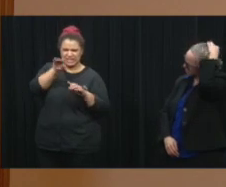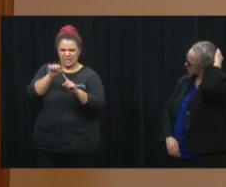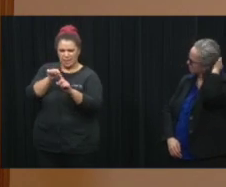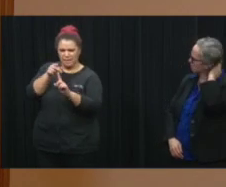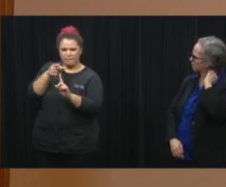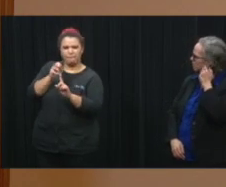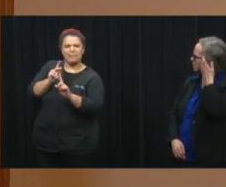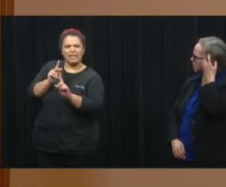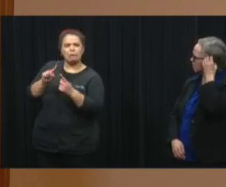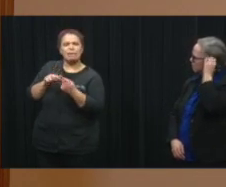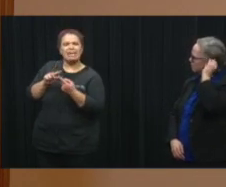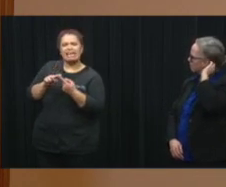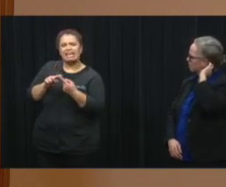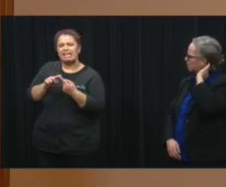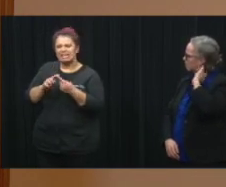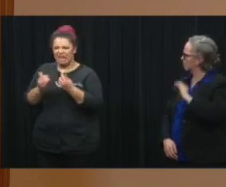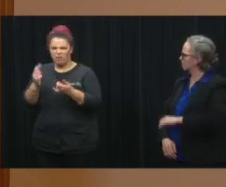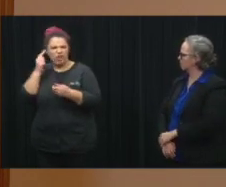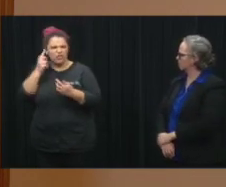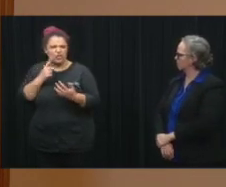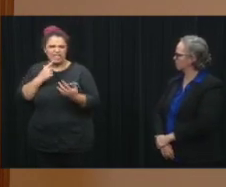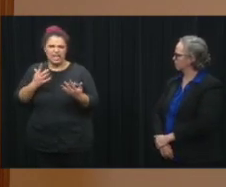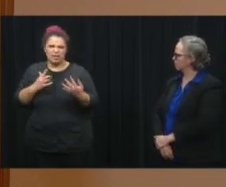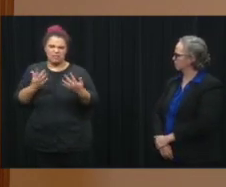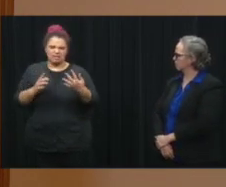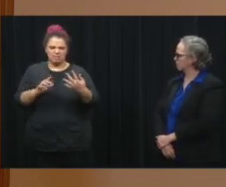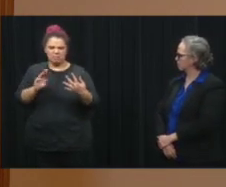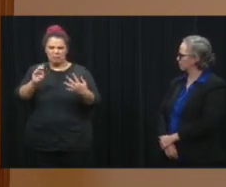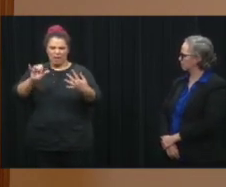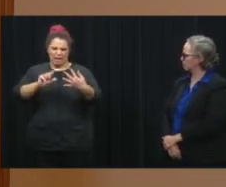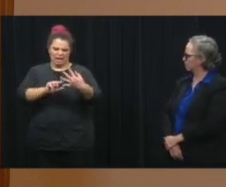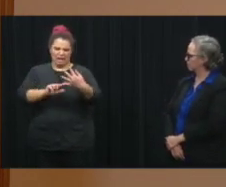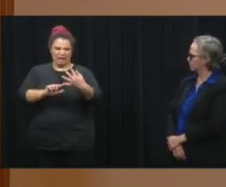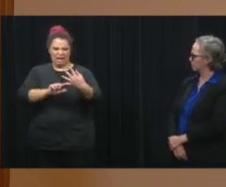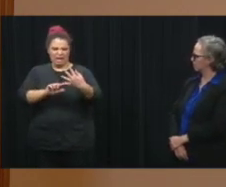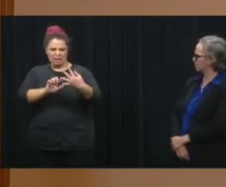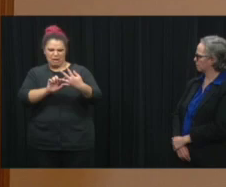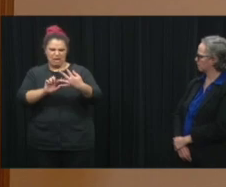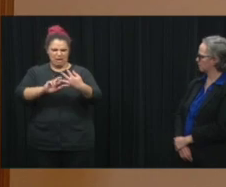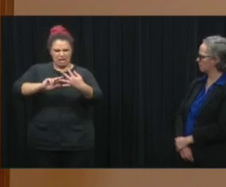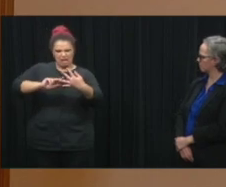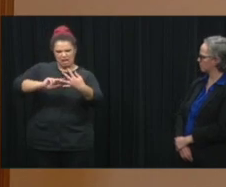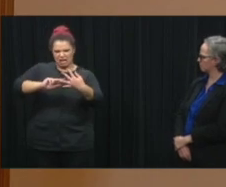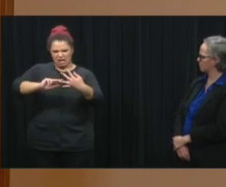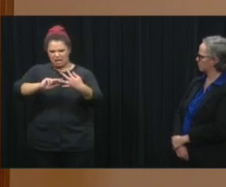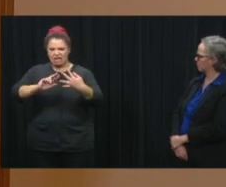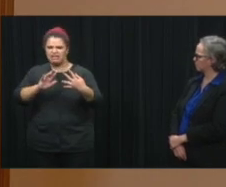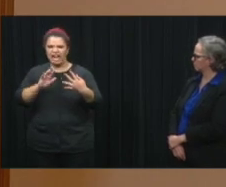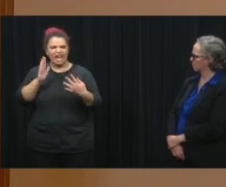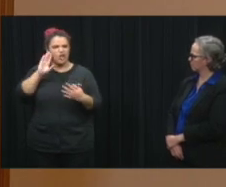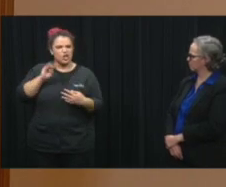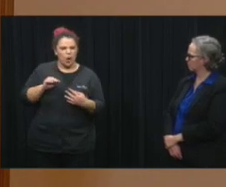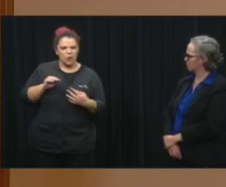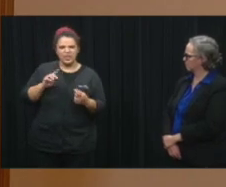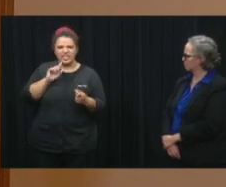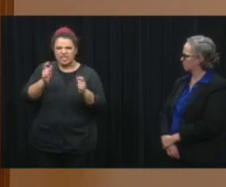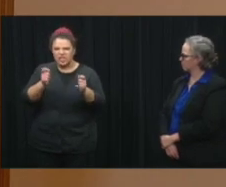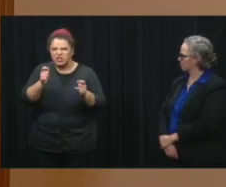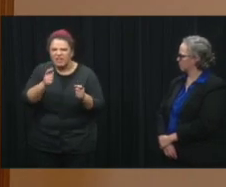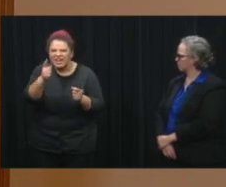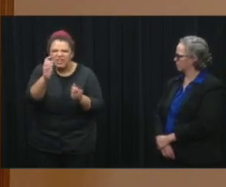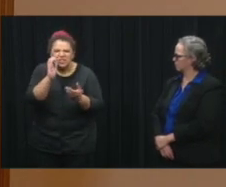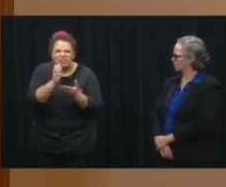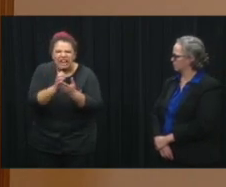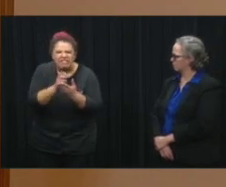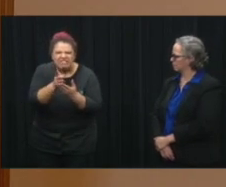mentioned possibly mid-May at this point. I know it's a constant moving target, and the graph's a little bit hard to read, but I was hoping you could just clarify